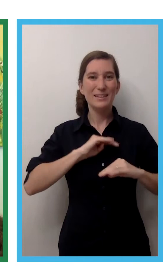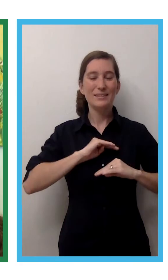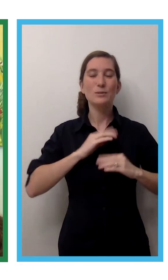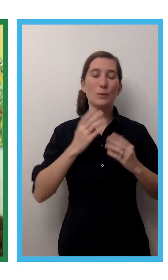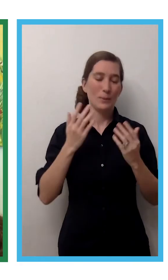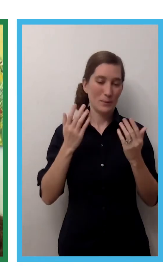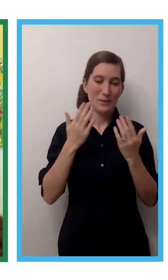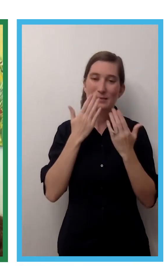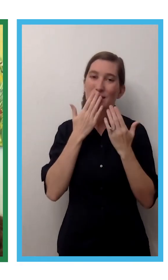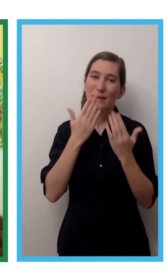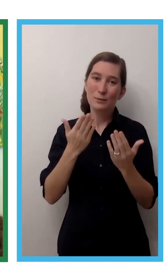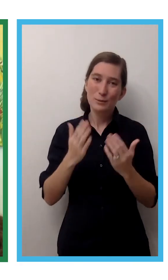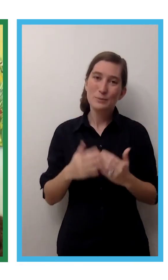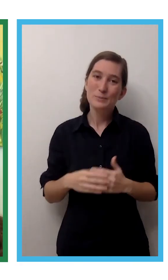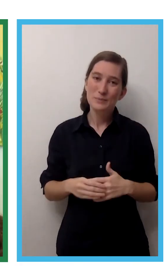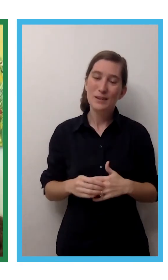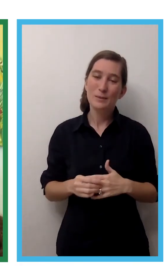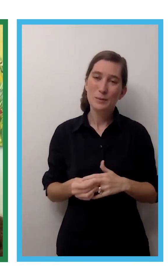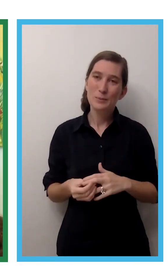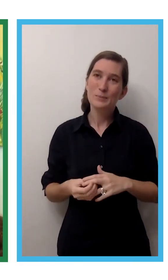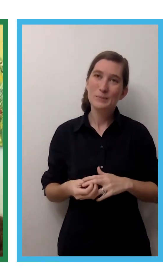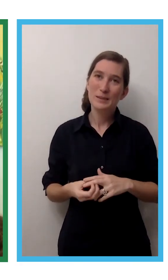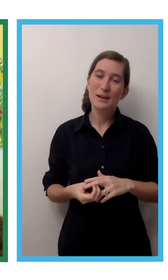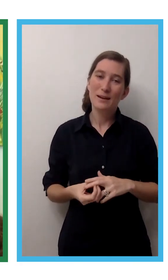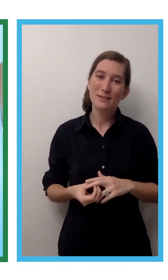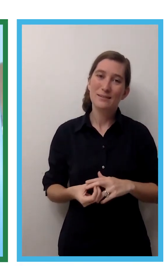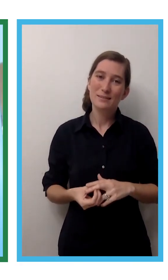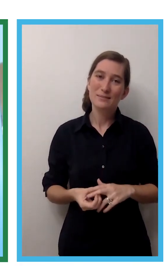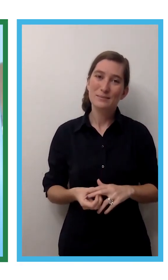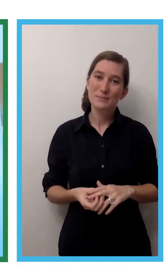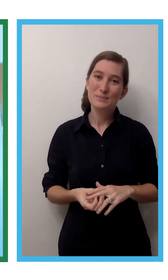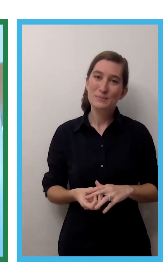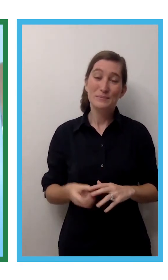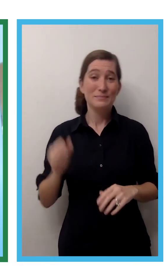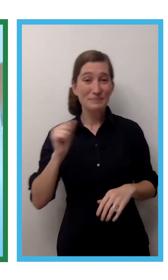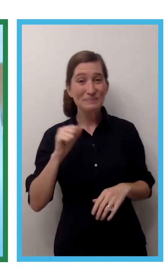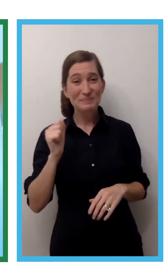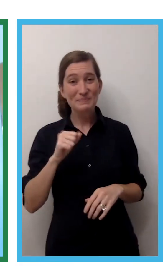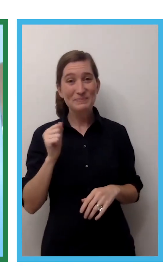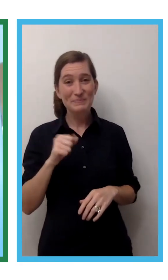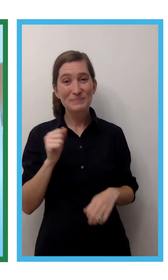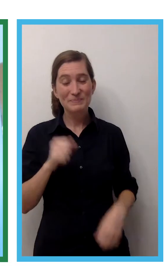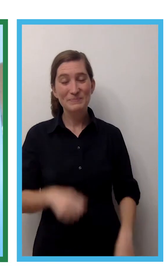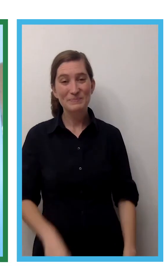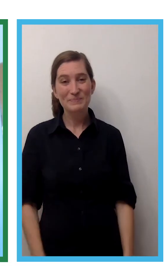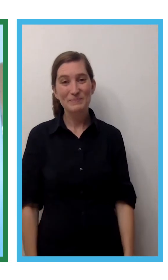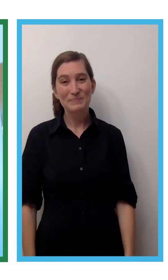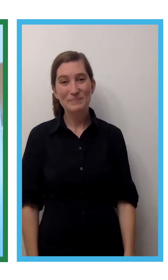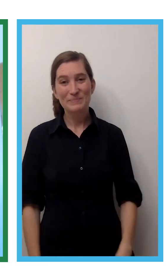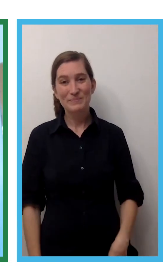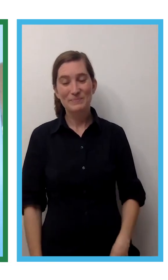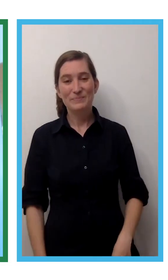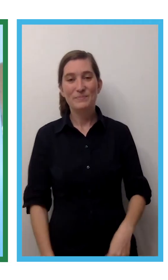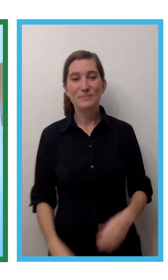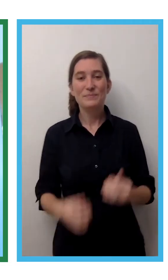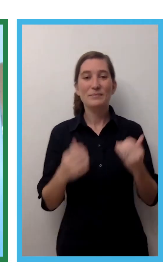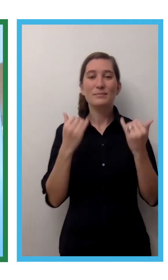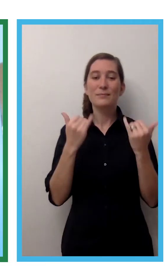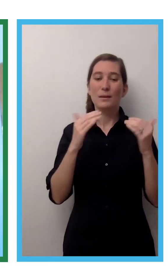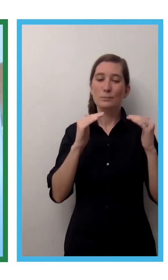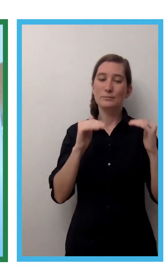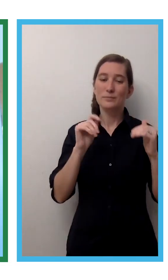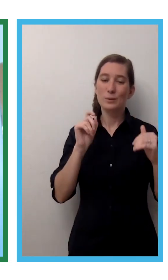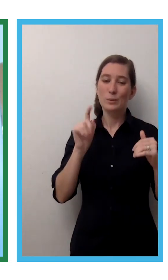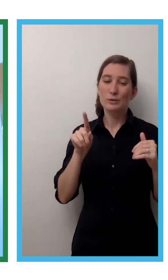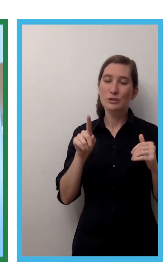This is a little bit outside of, certainly out of the questions that I asked you, but so many people say, oh, I researched that. Oh, I